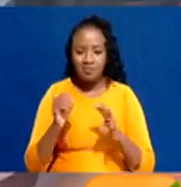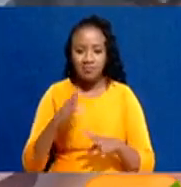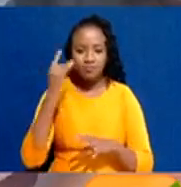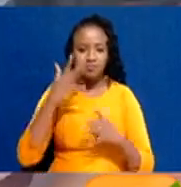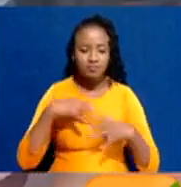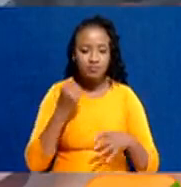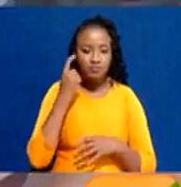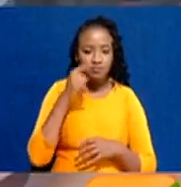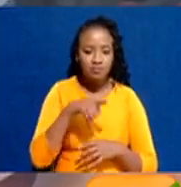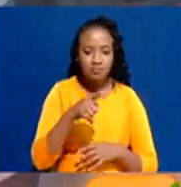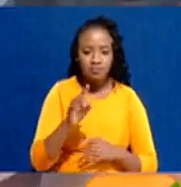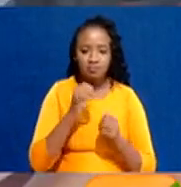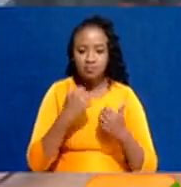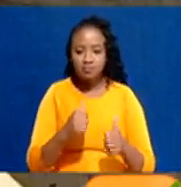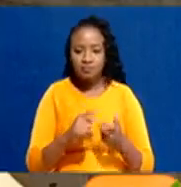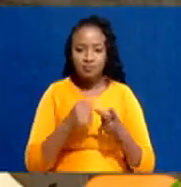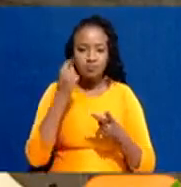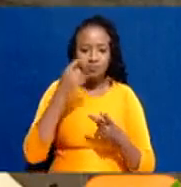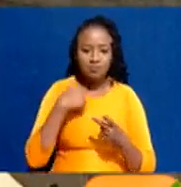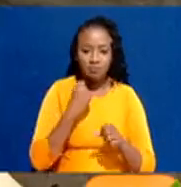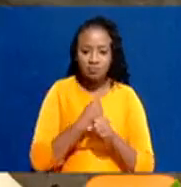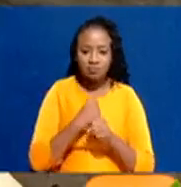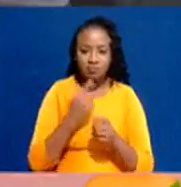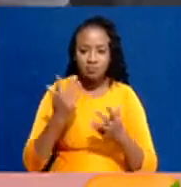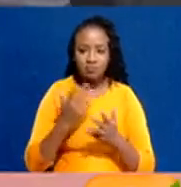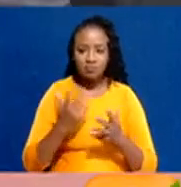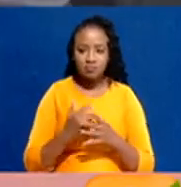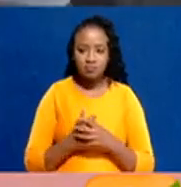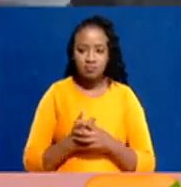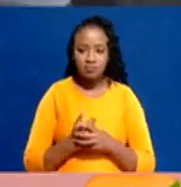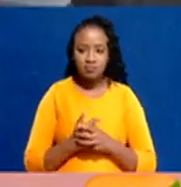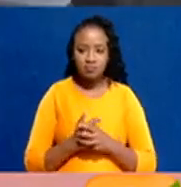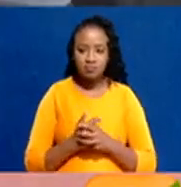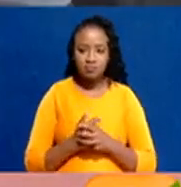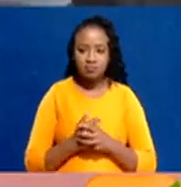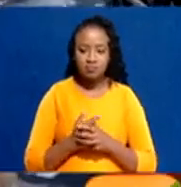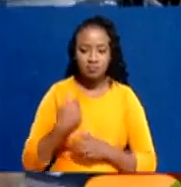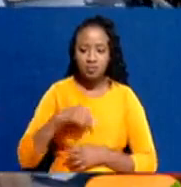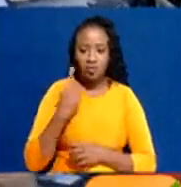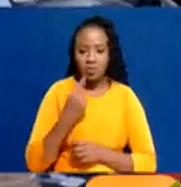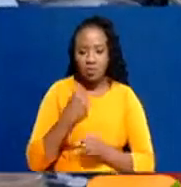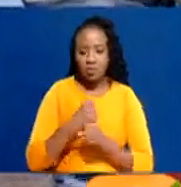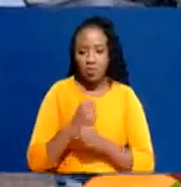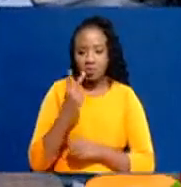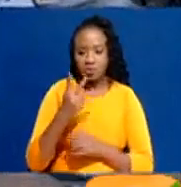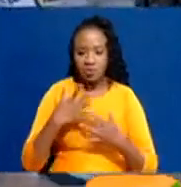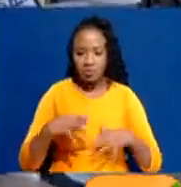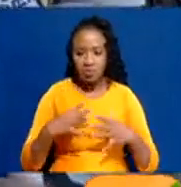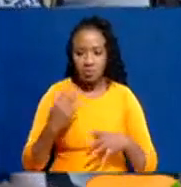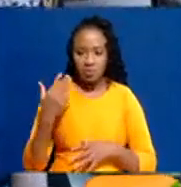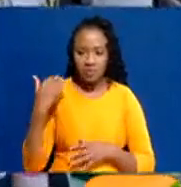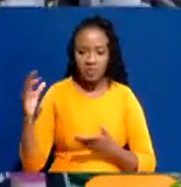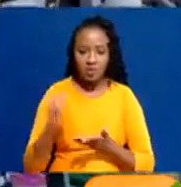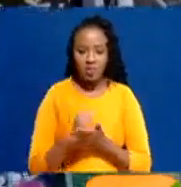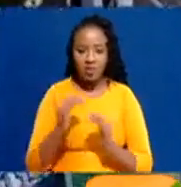stations. Watu wamekuwa bado wajajua mahali kwenye nimehamia. Kwa wawili kwa hiyo tumekuwa tukijadili watu wengi. A study conducted by the